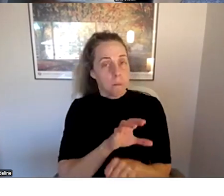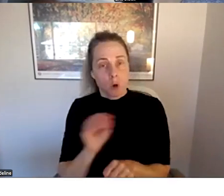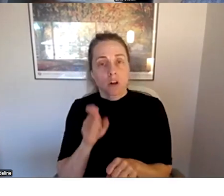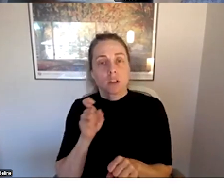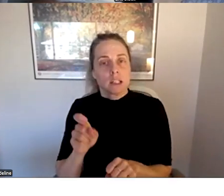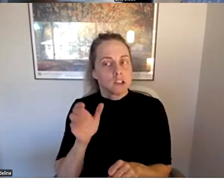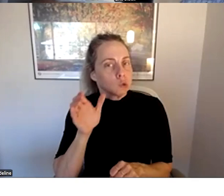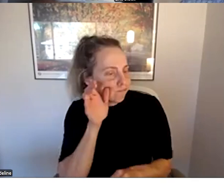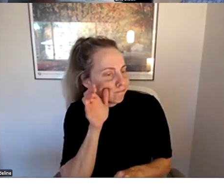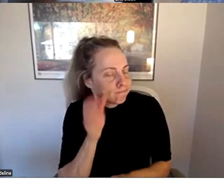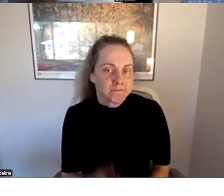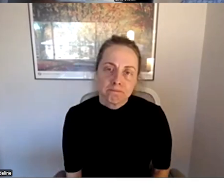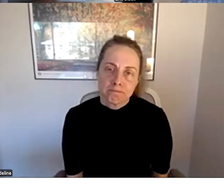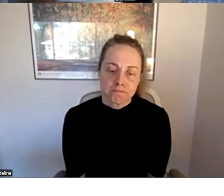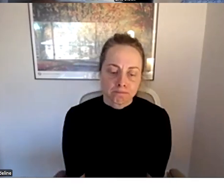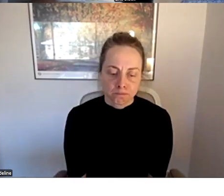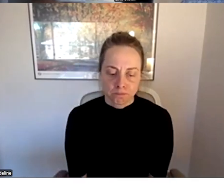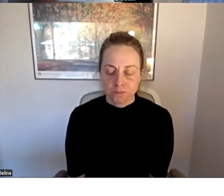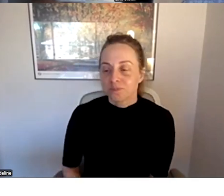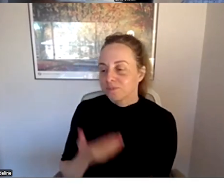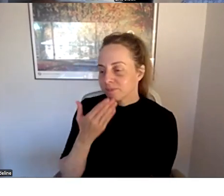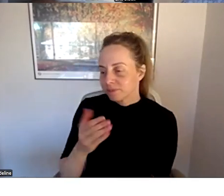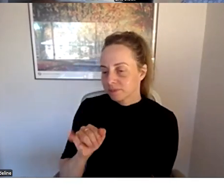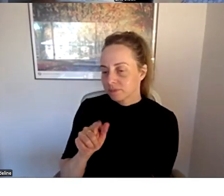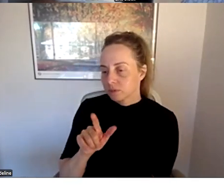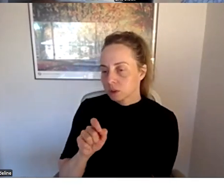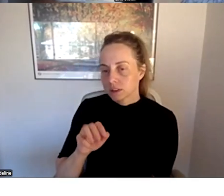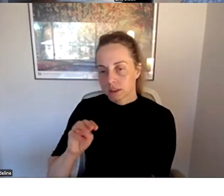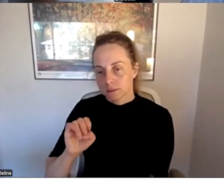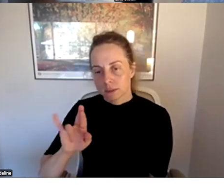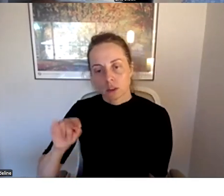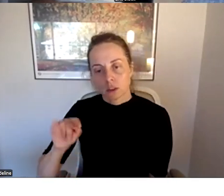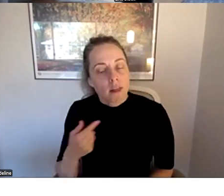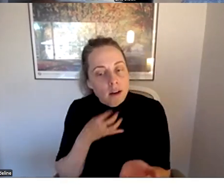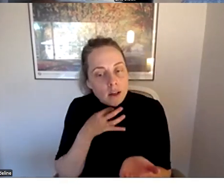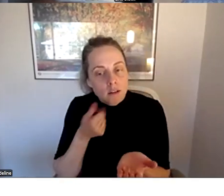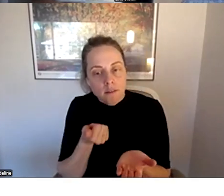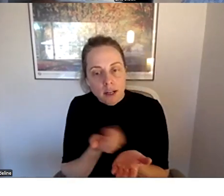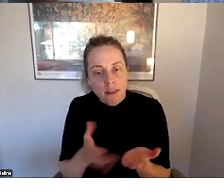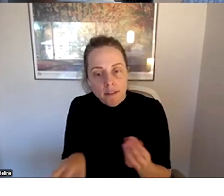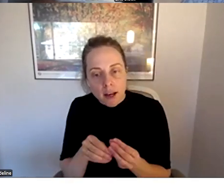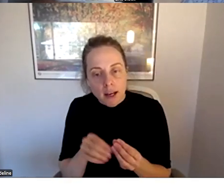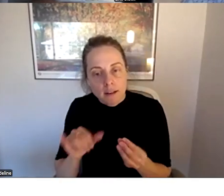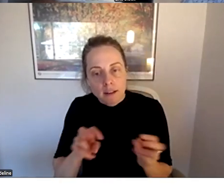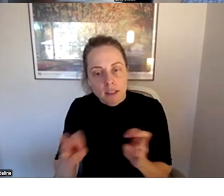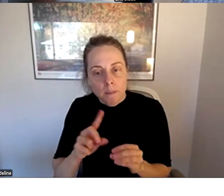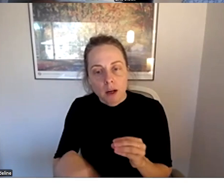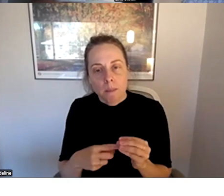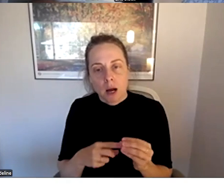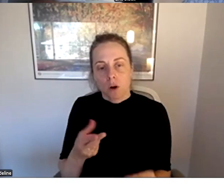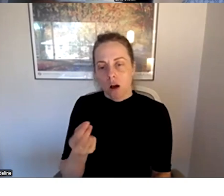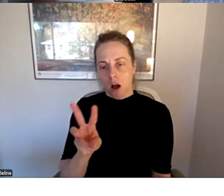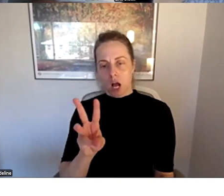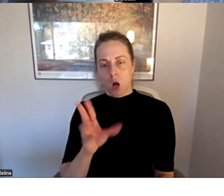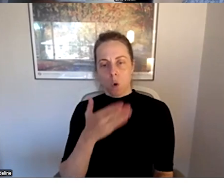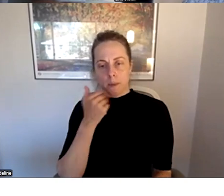listen. Thanks, Julie. Meredith, I'm wondering if you have anything to add to this topic of how do can we best